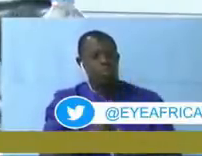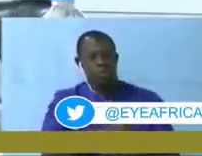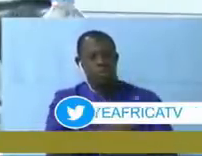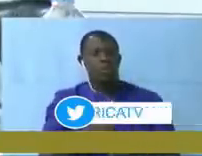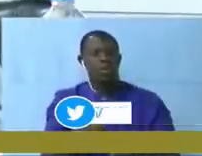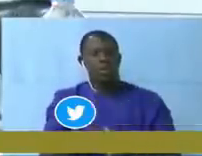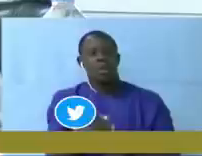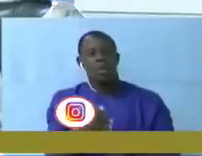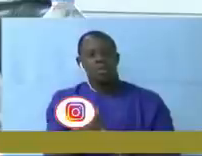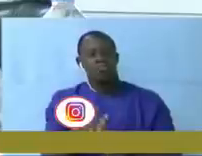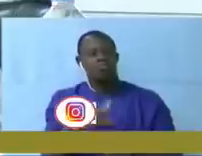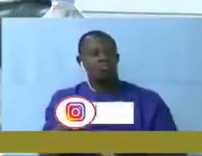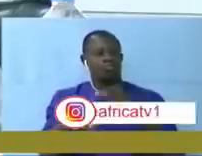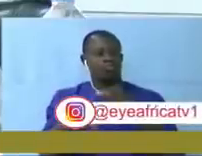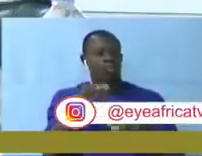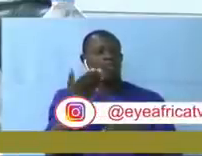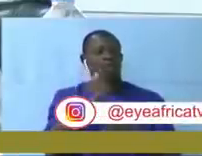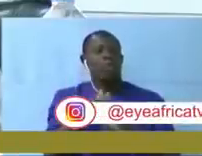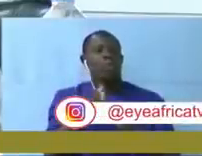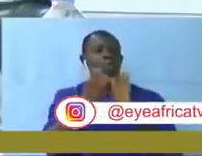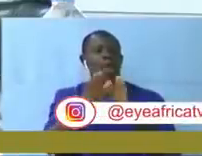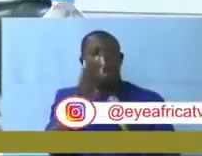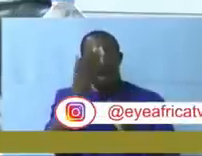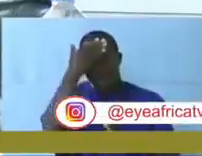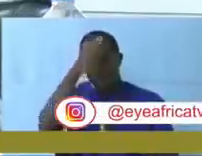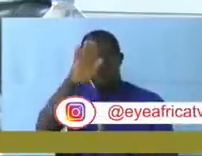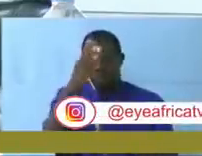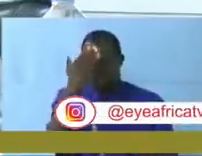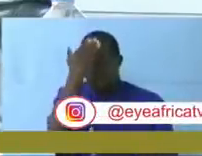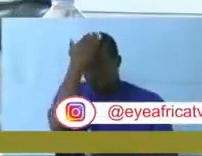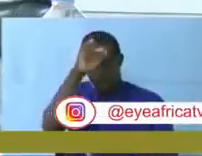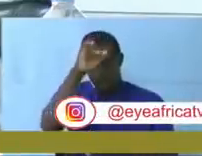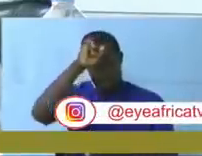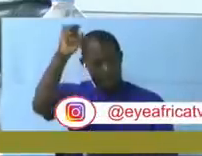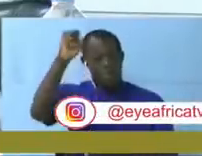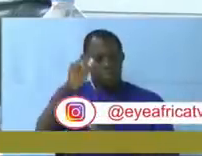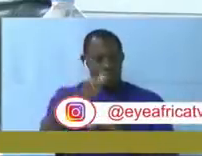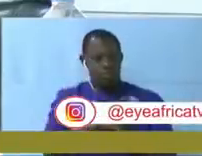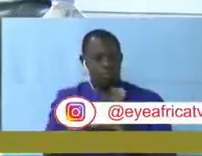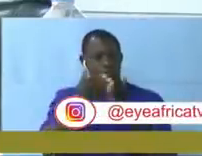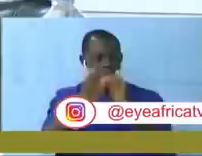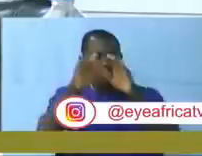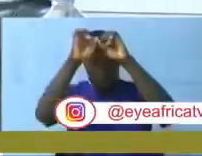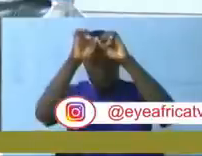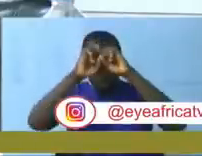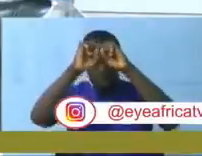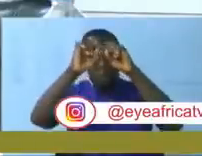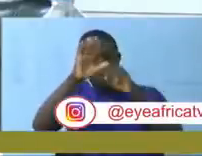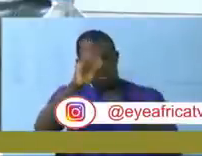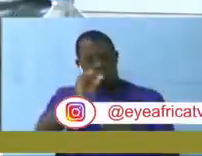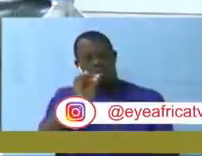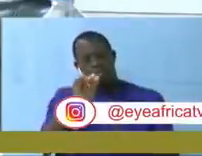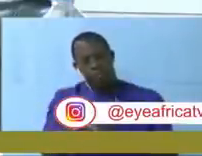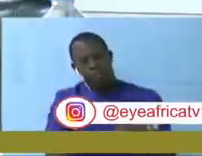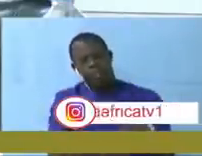Frankenstein monster Jawara. Bu xete be ñu ngi don daw rek lu aju ci wali nguri Jawara.